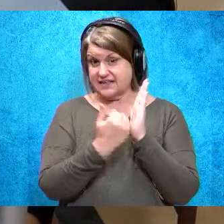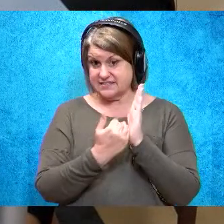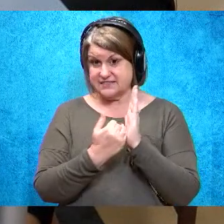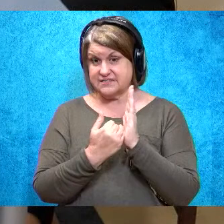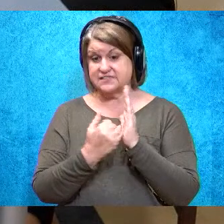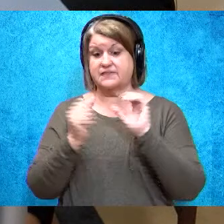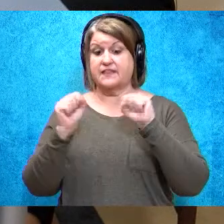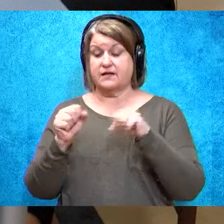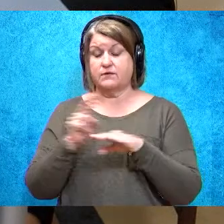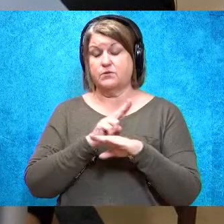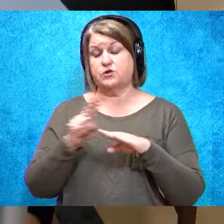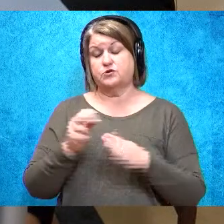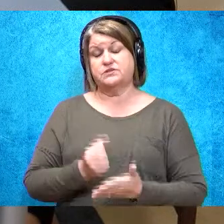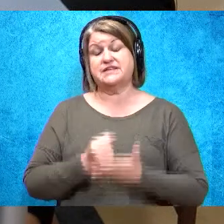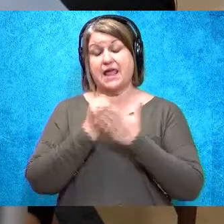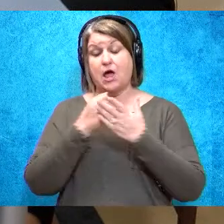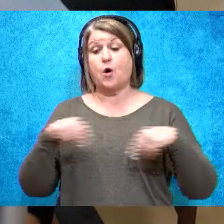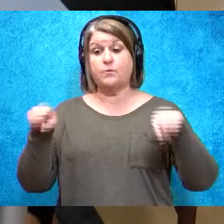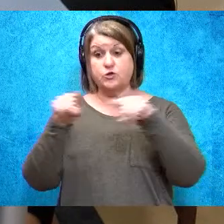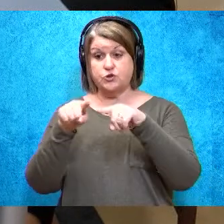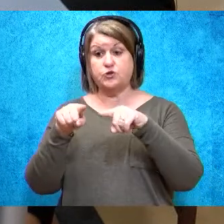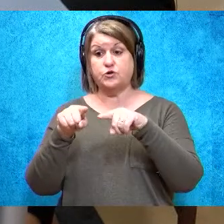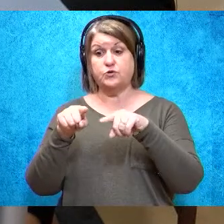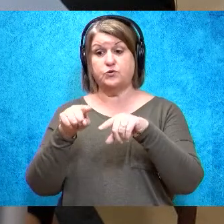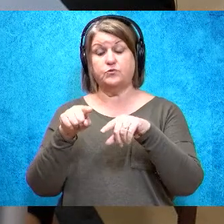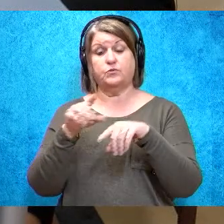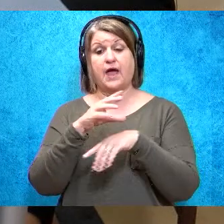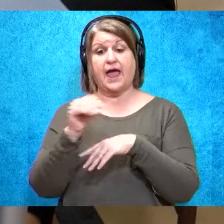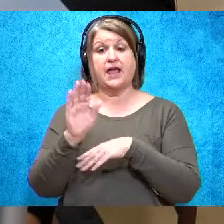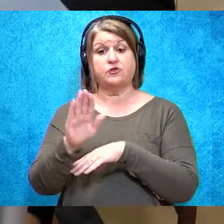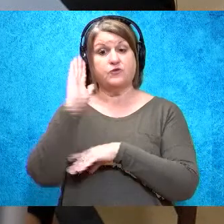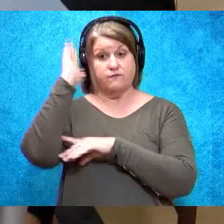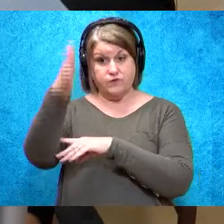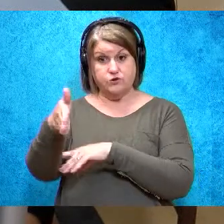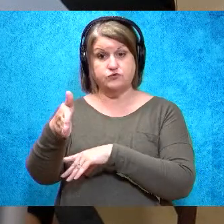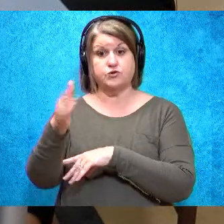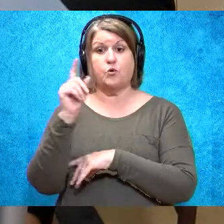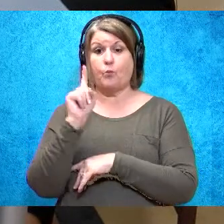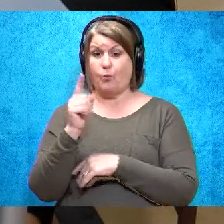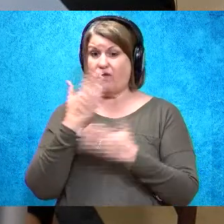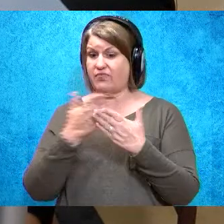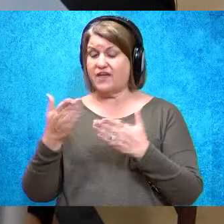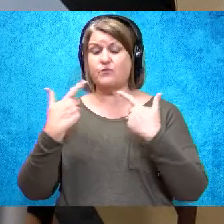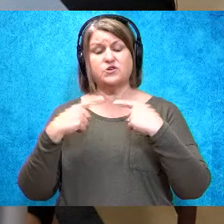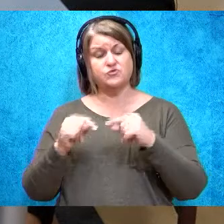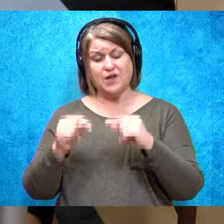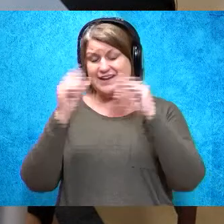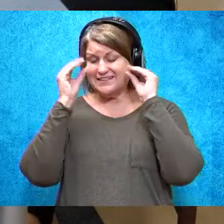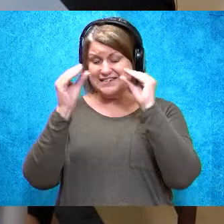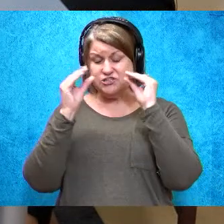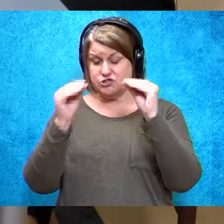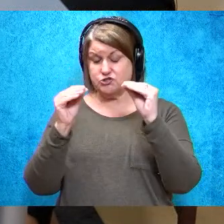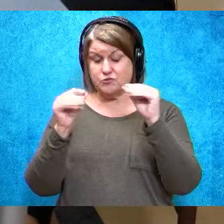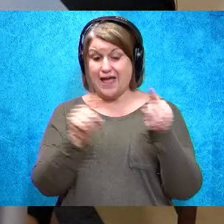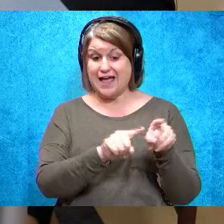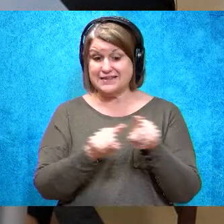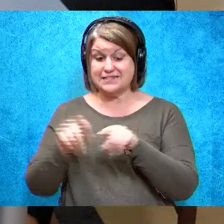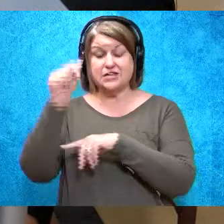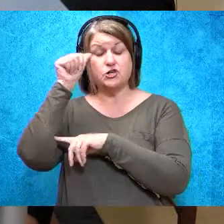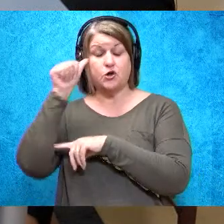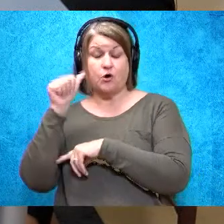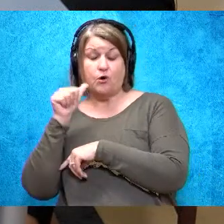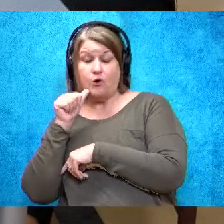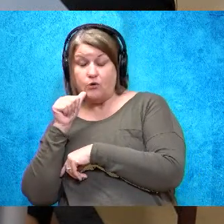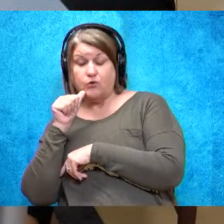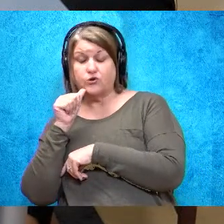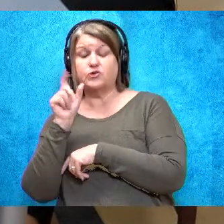you in your future. One of the things that we try to teach you is that even as an adult, you are going to